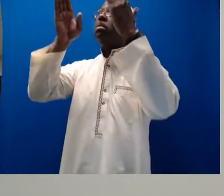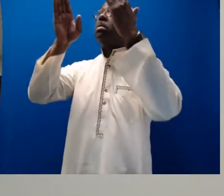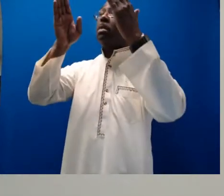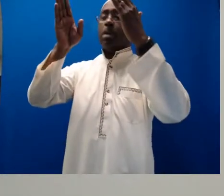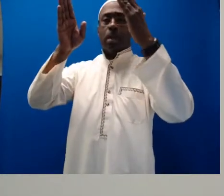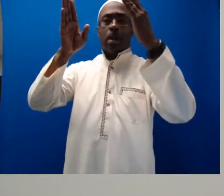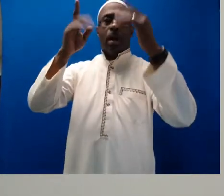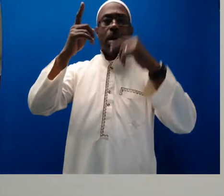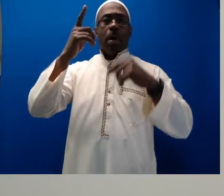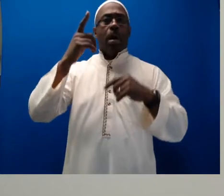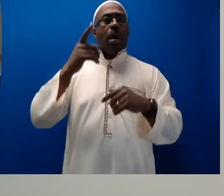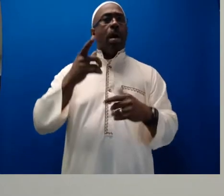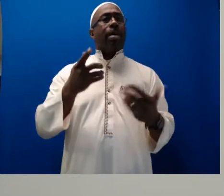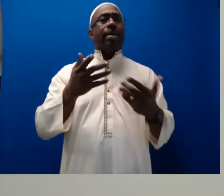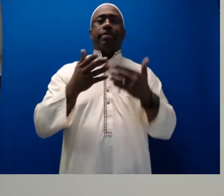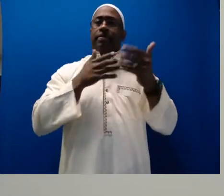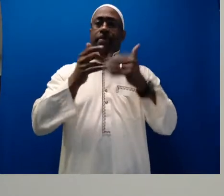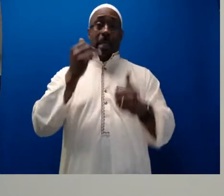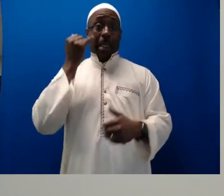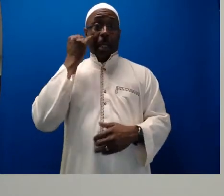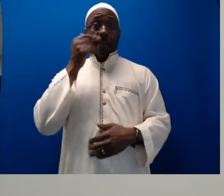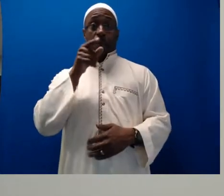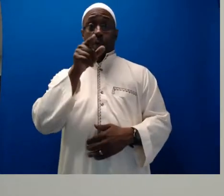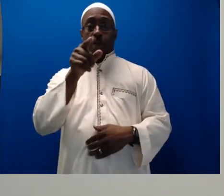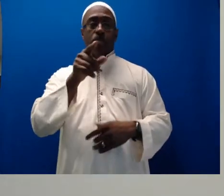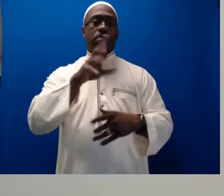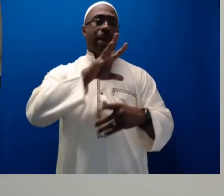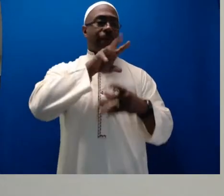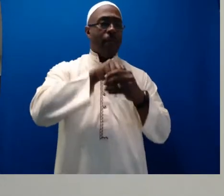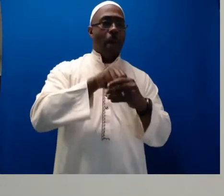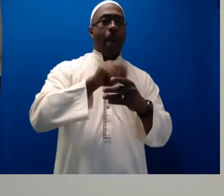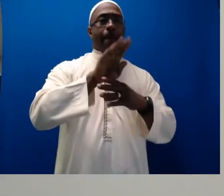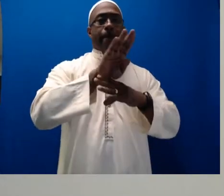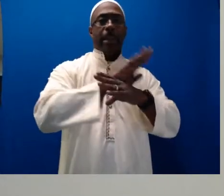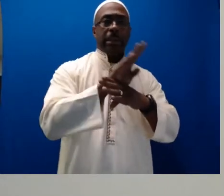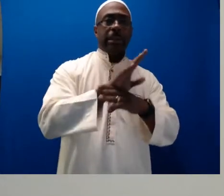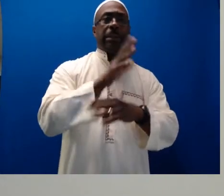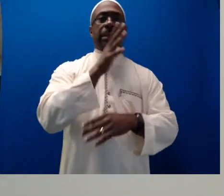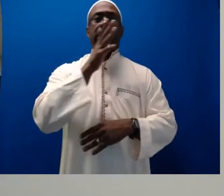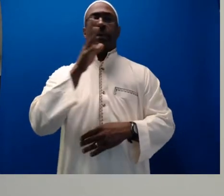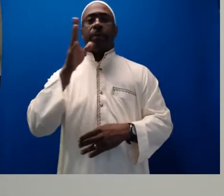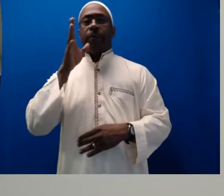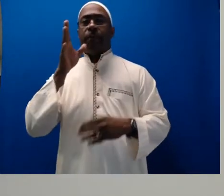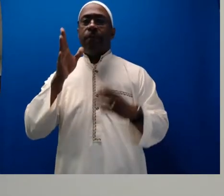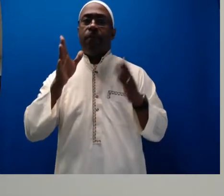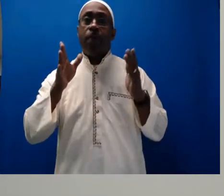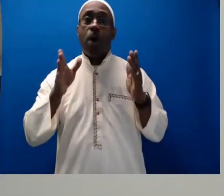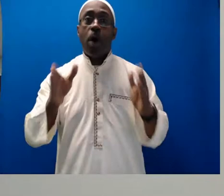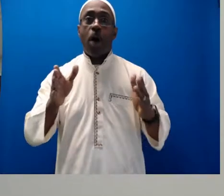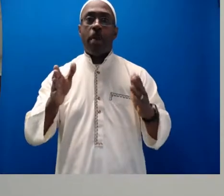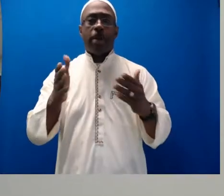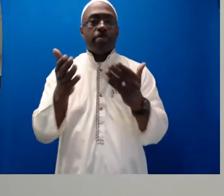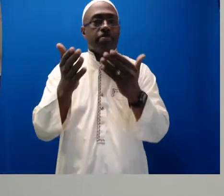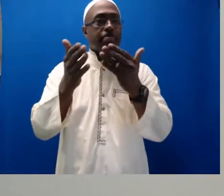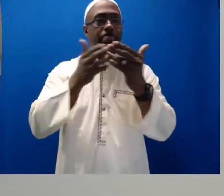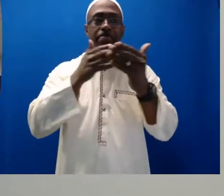So regardless of whether you're in business, whether you're a farmer, whether you're whatever it may be,